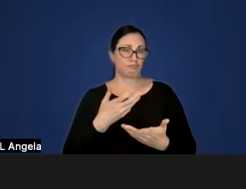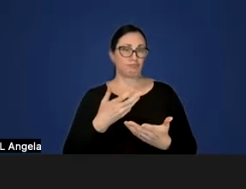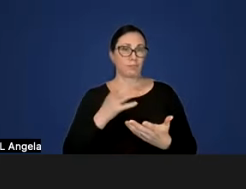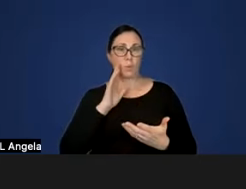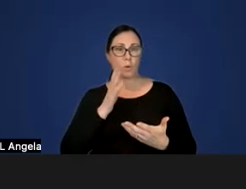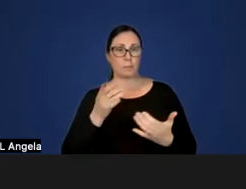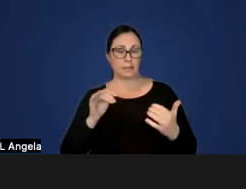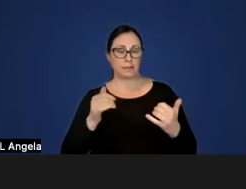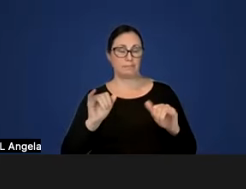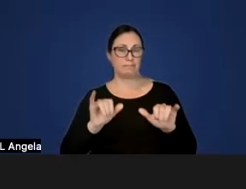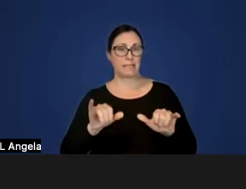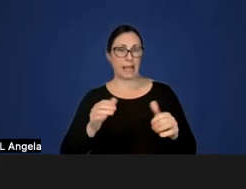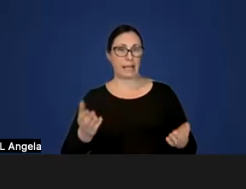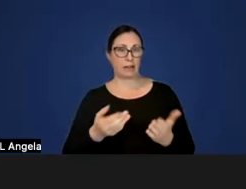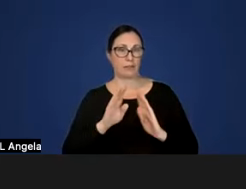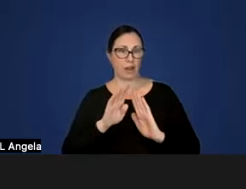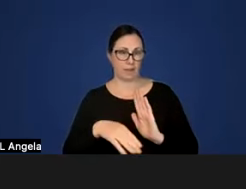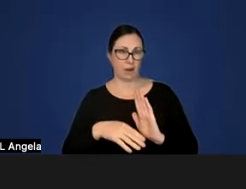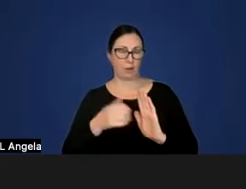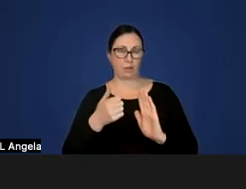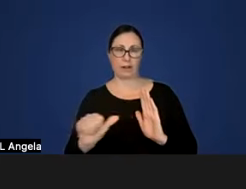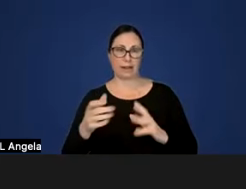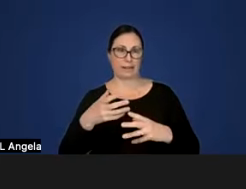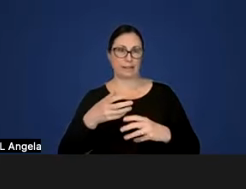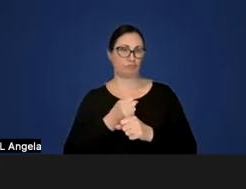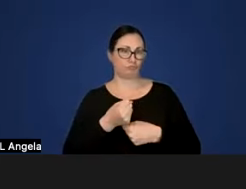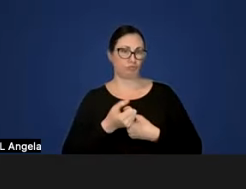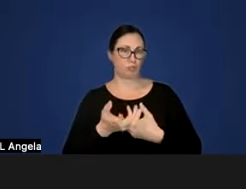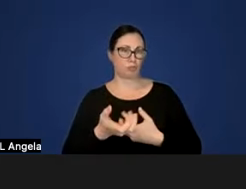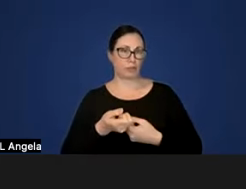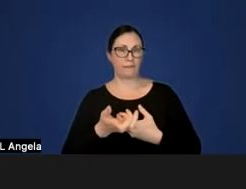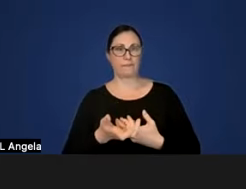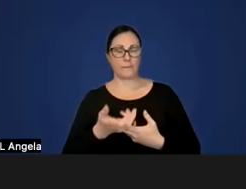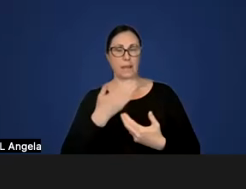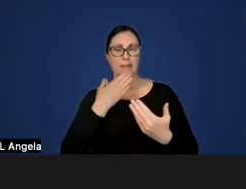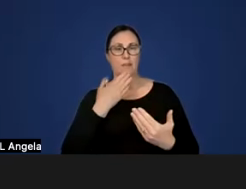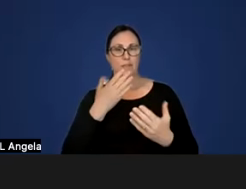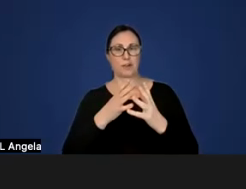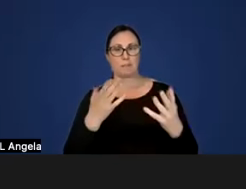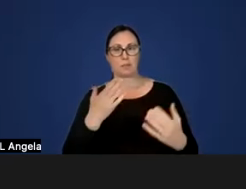another half hour for any debrief. But thank you very much. Thanks.